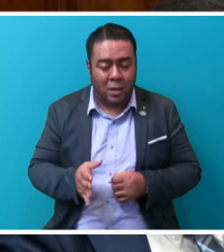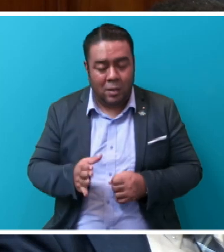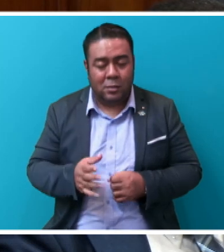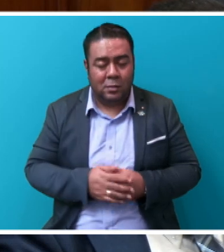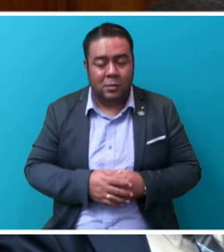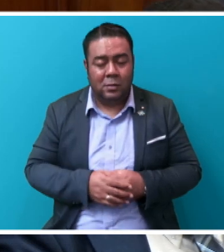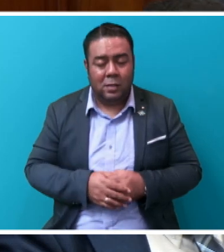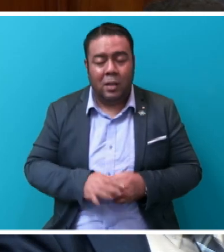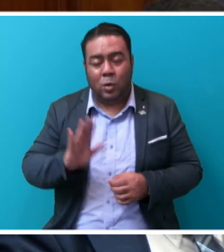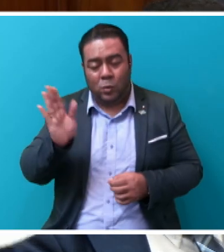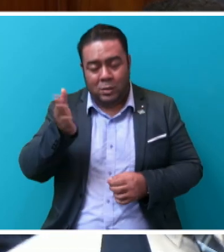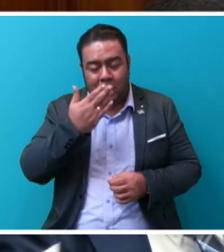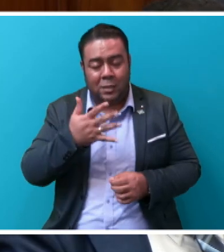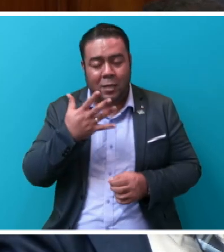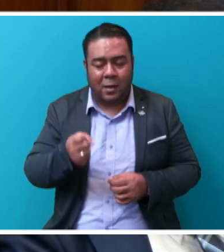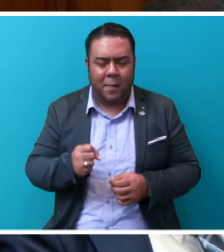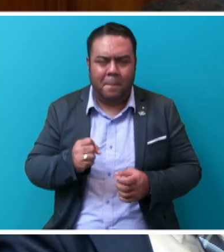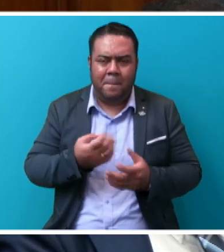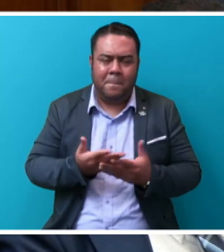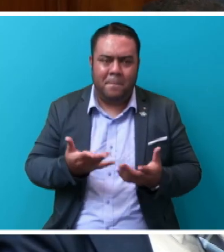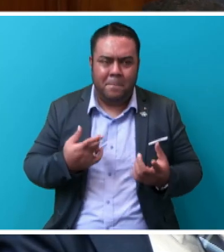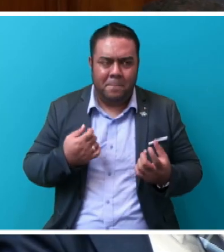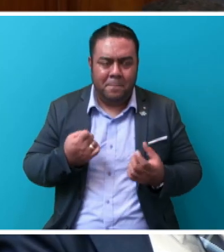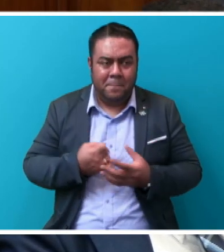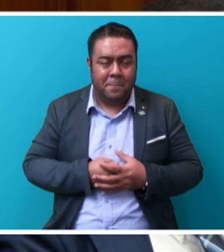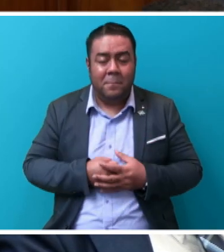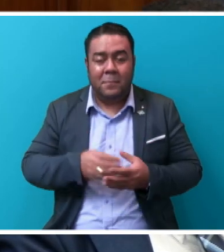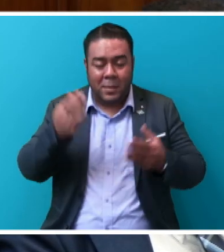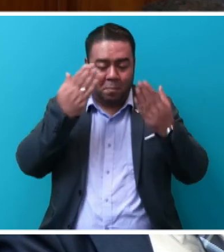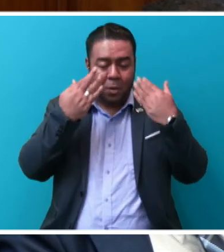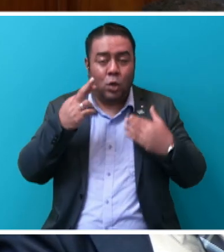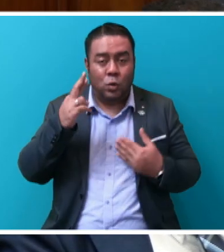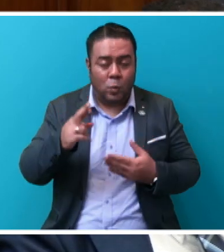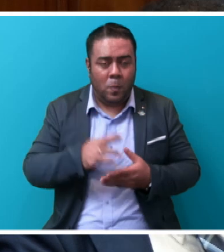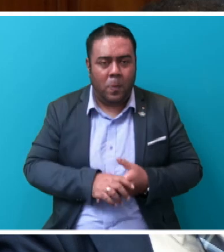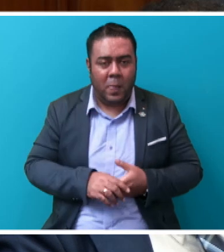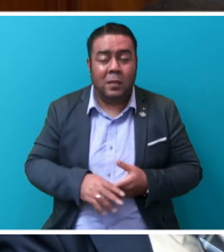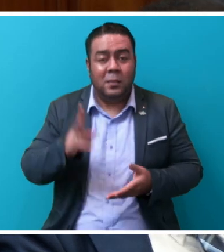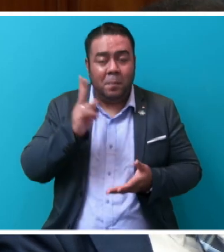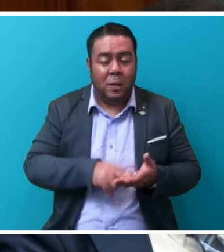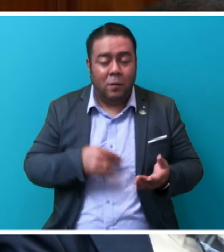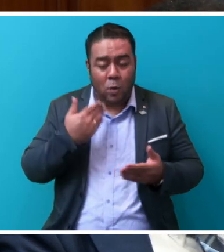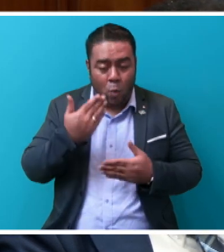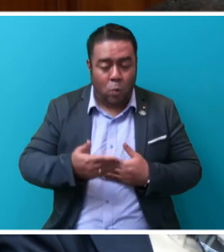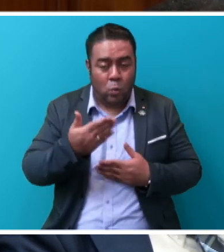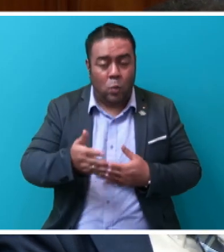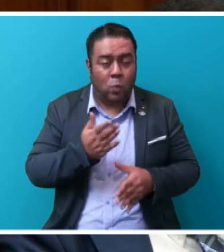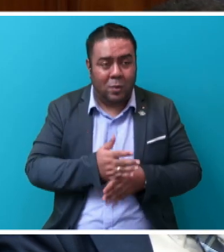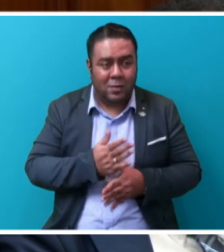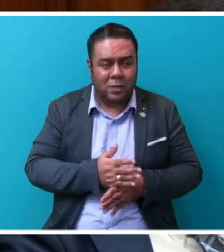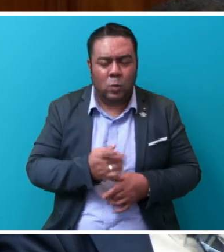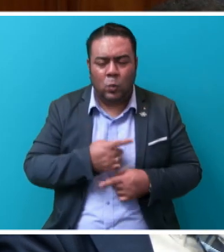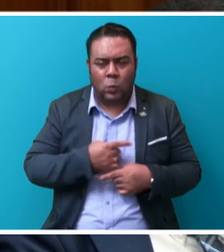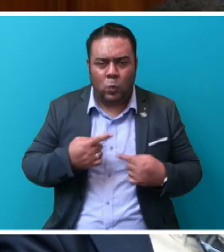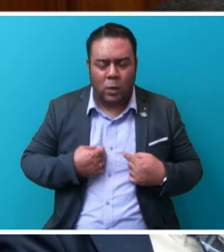evident and beyond our expectations. Mr. Speaker, sir, as part of our ongoing efforts, we have